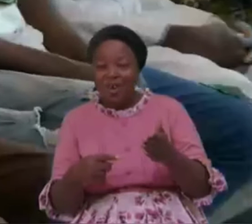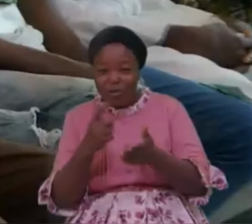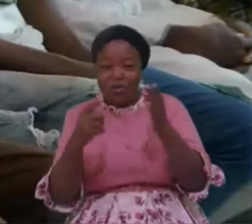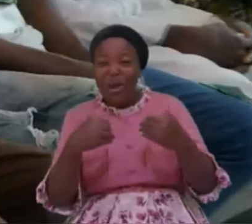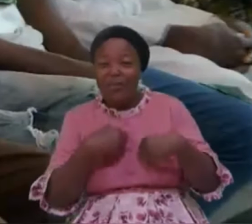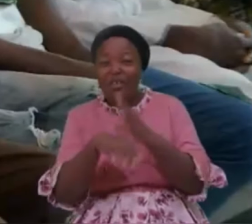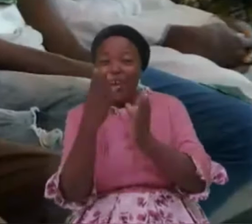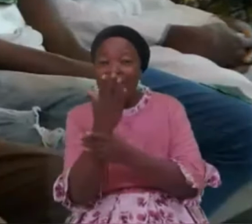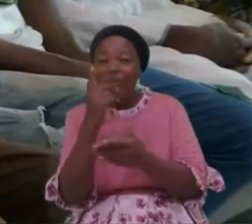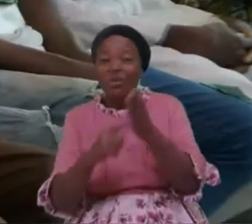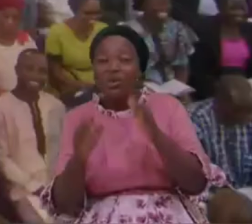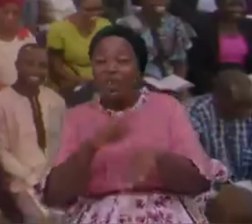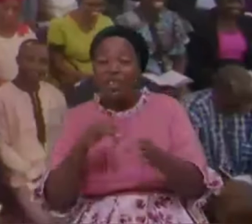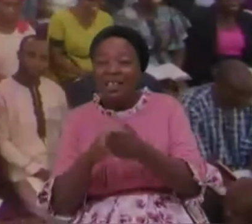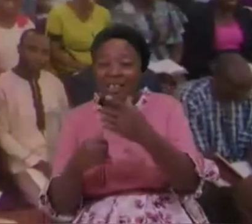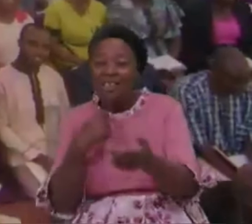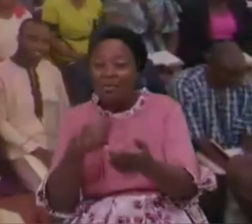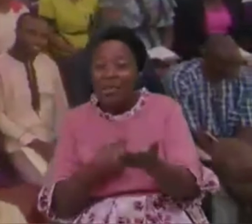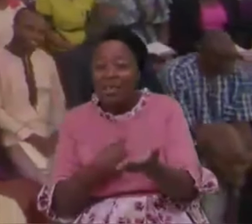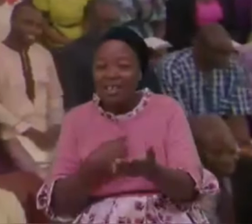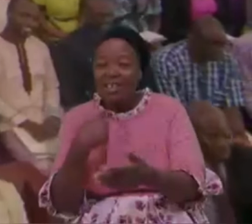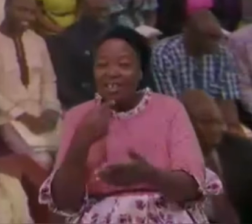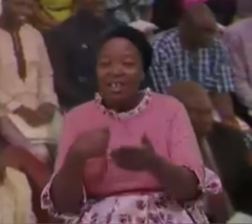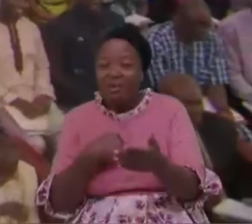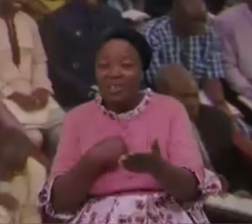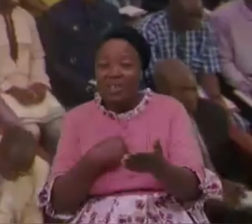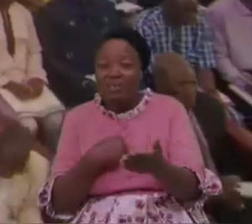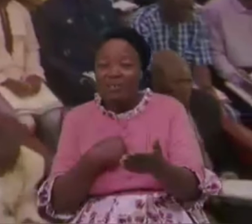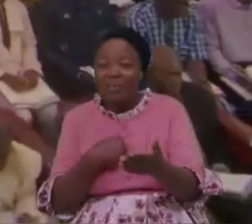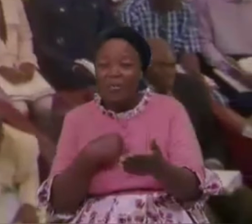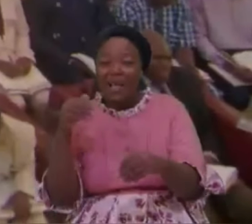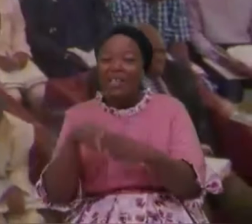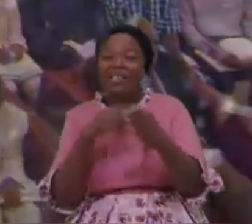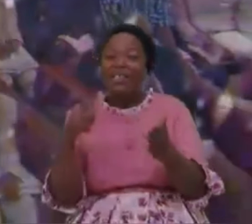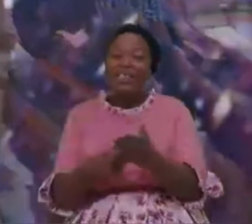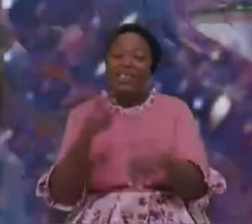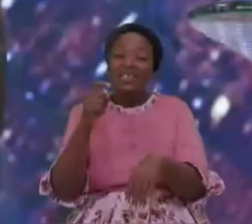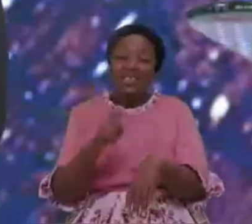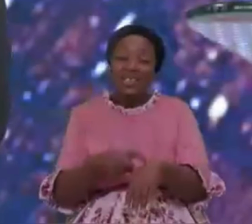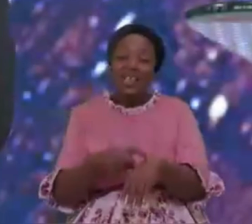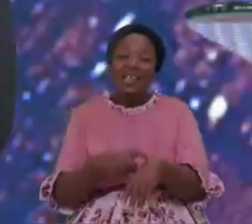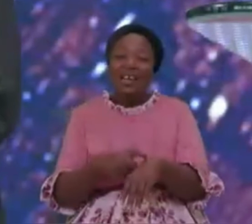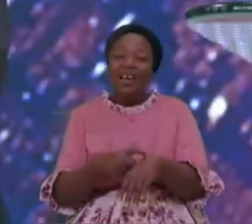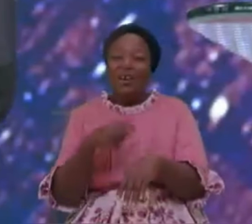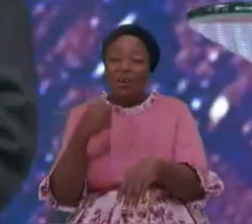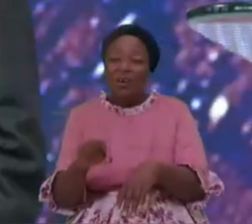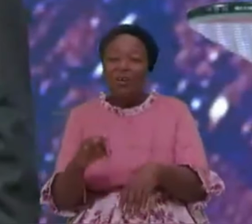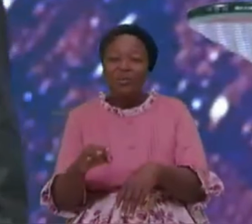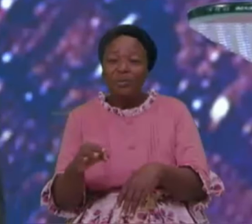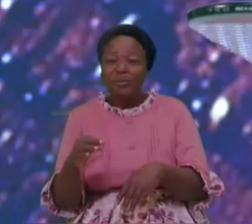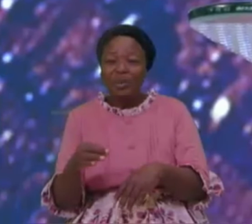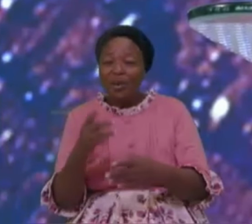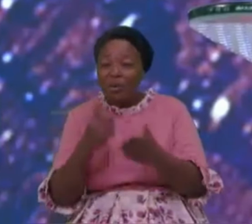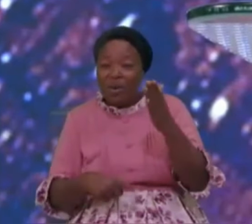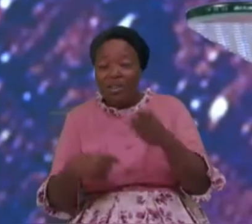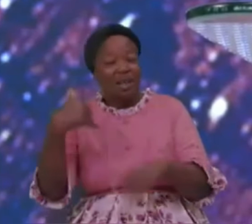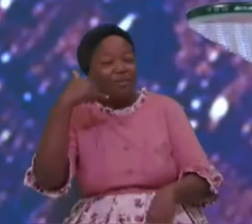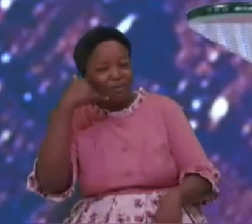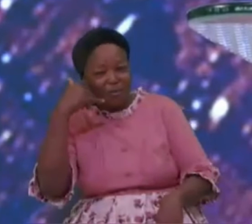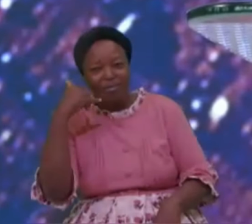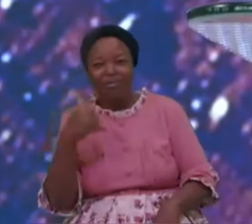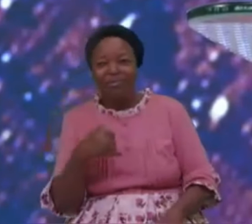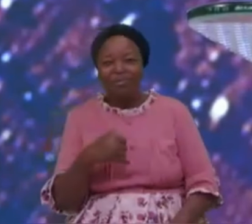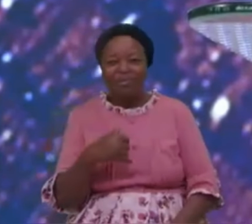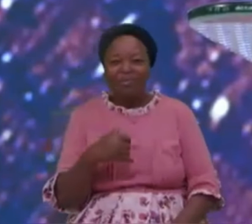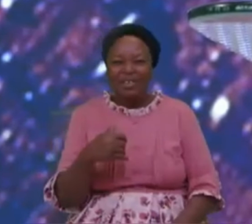You don't know? Tell me now. In this day of, mobile telephone, everybody has, if you're coming back late,